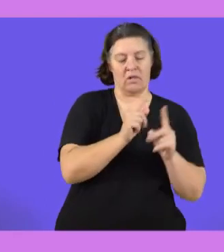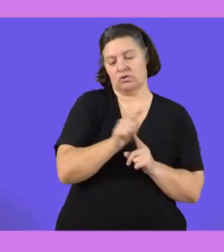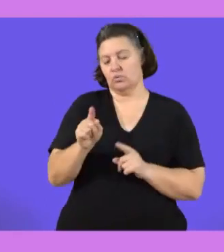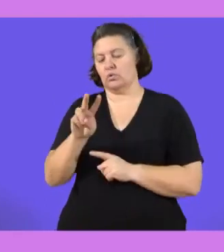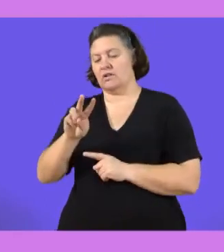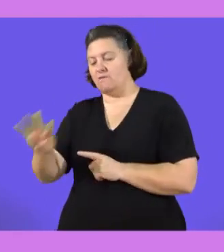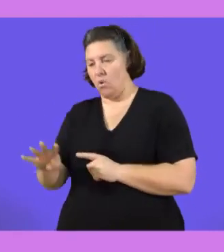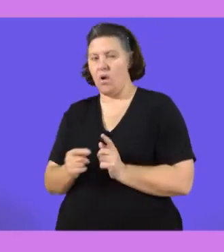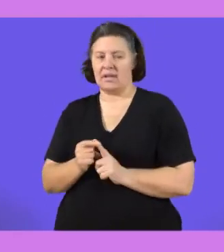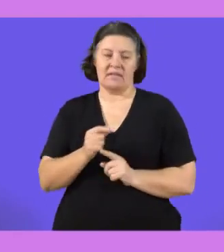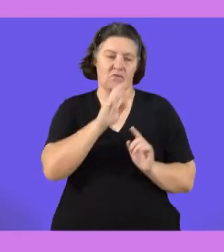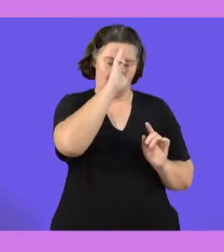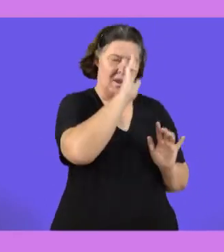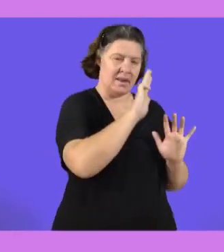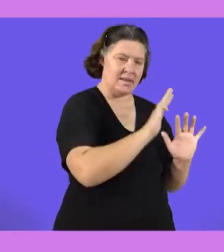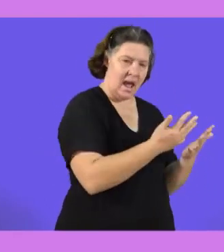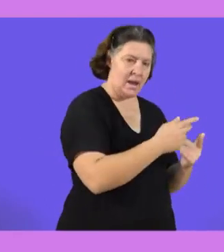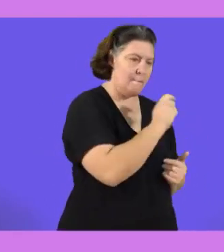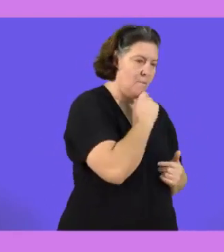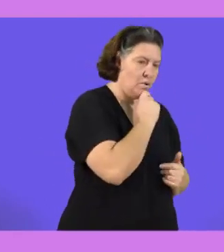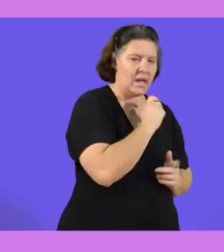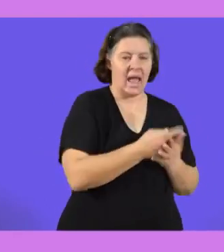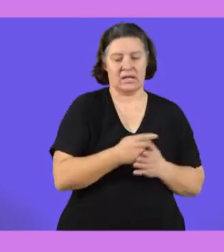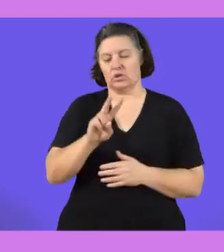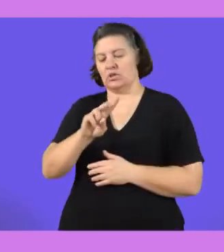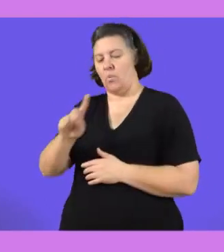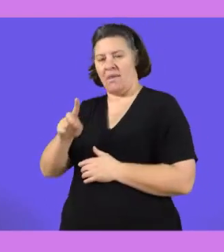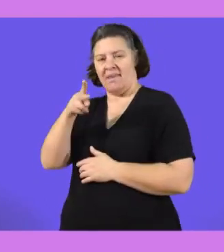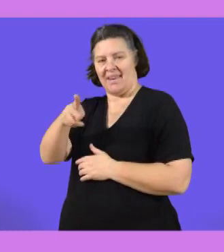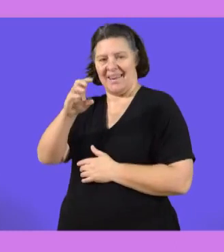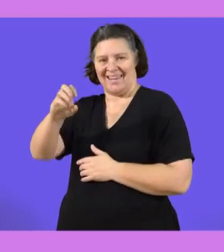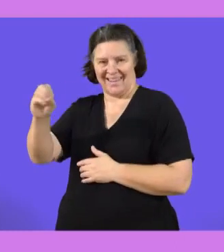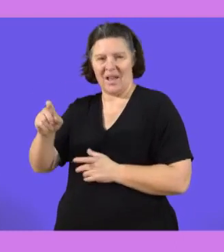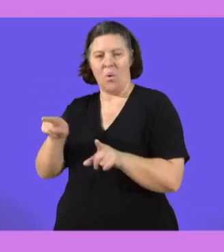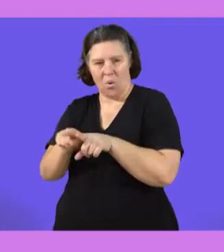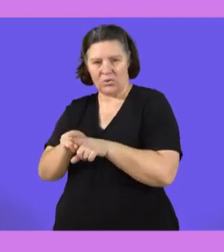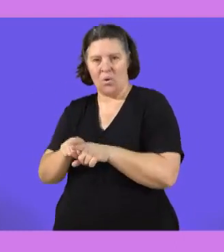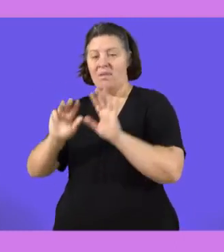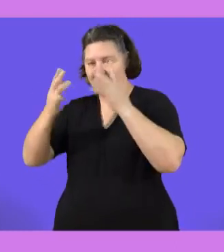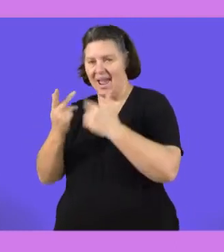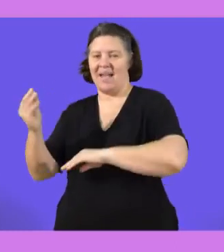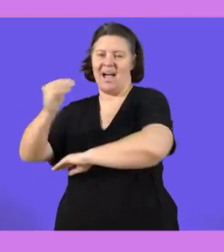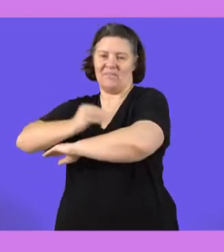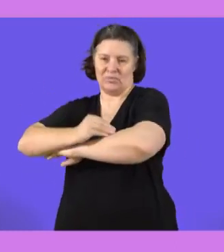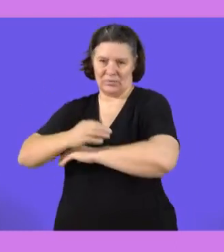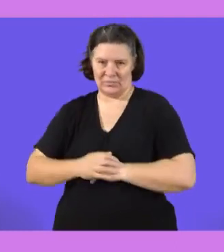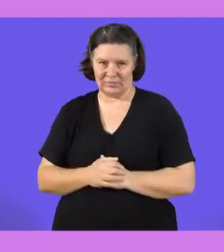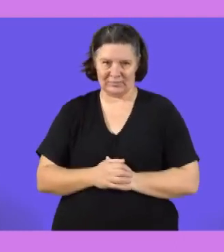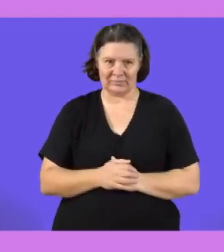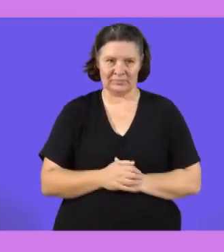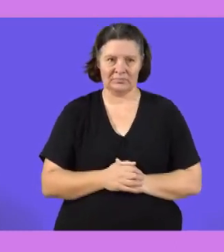2400. And then we have 9 o'clock in the morning, for example, and then 2100, which is also 9 o'clock in the